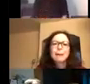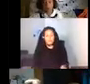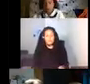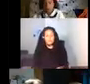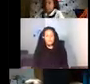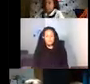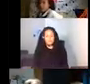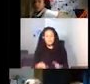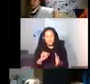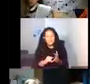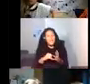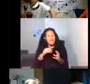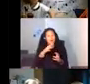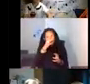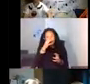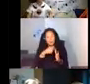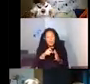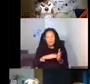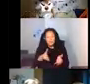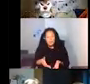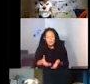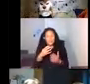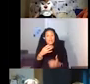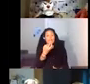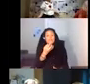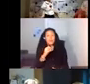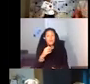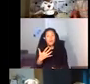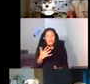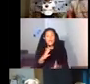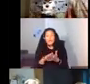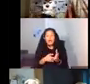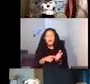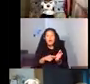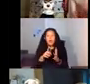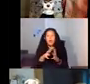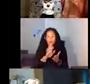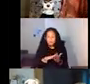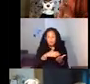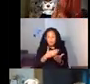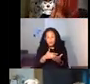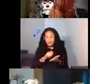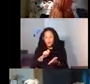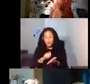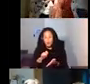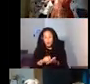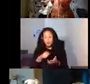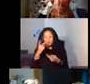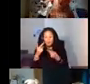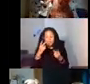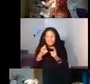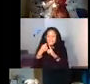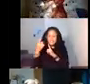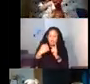Sarah Flower Adams, born 1805 in Harlow, poet, author of the hymn Nearer My God to